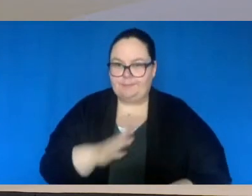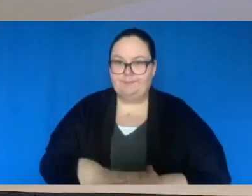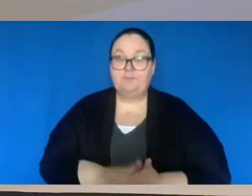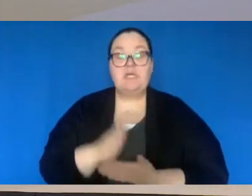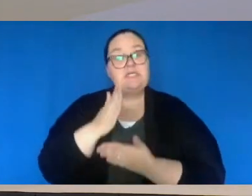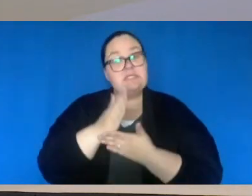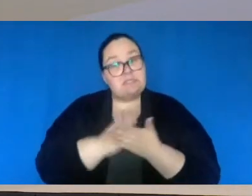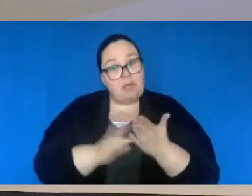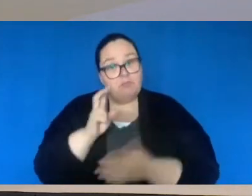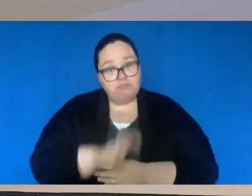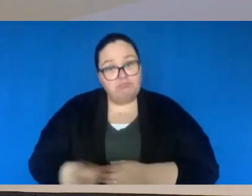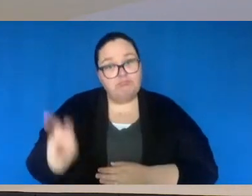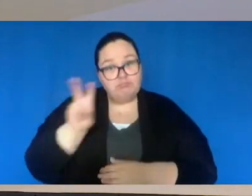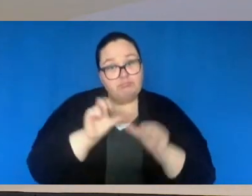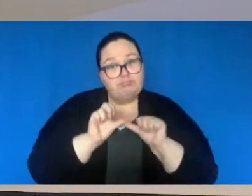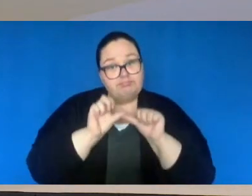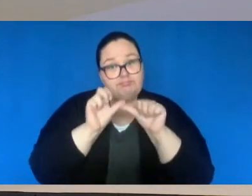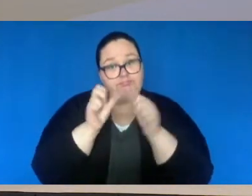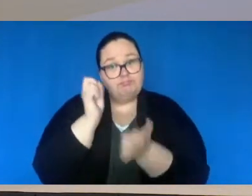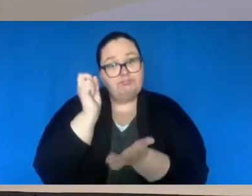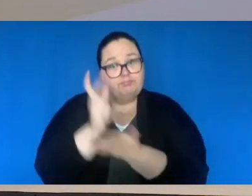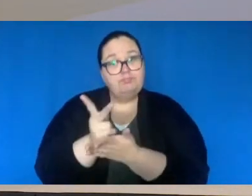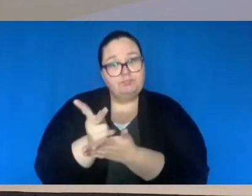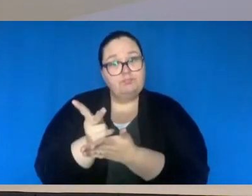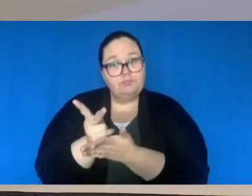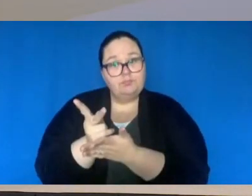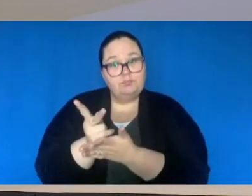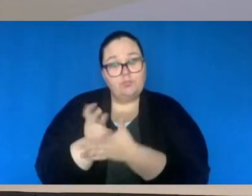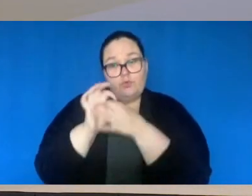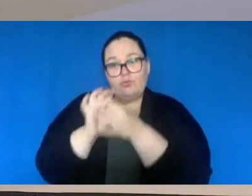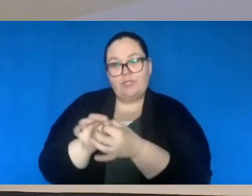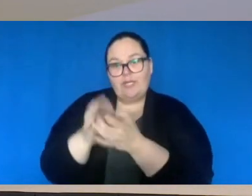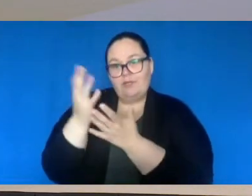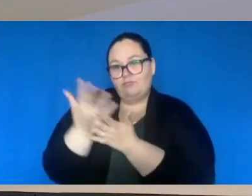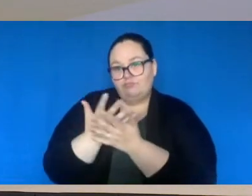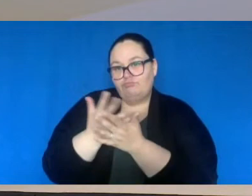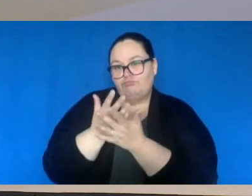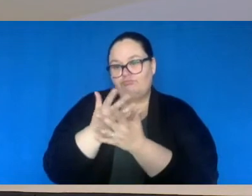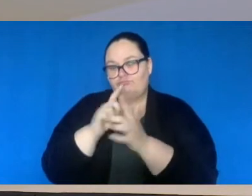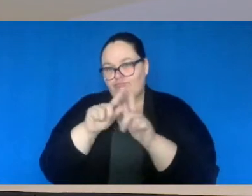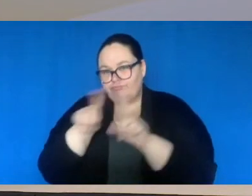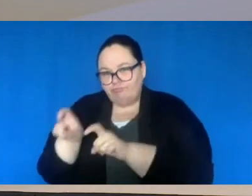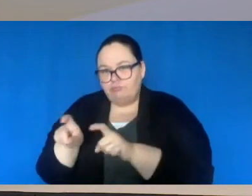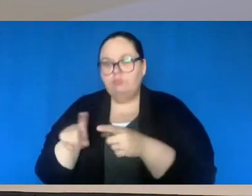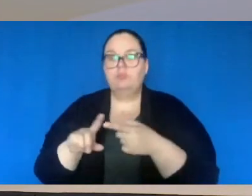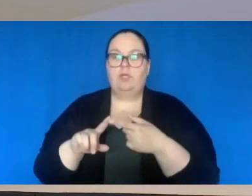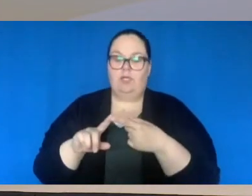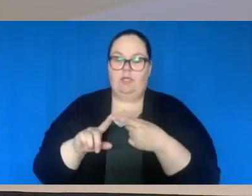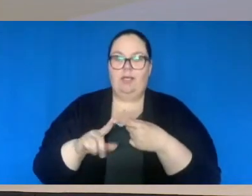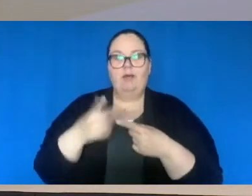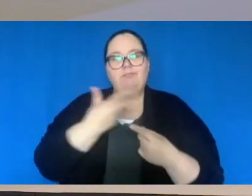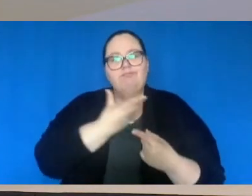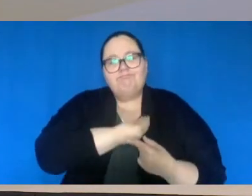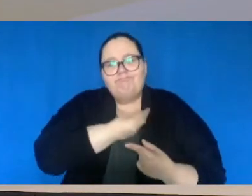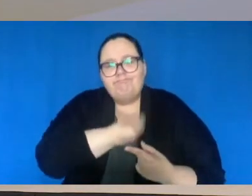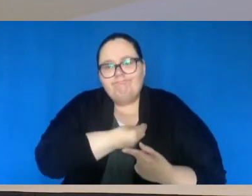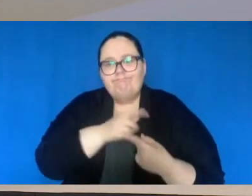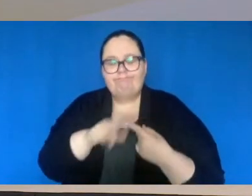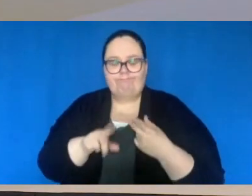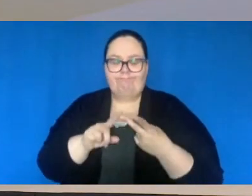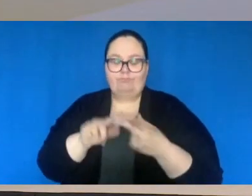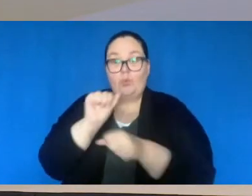PEI will continue to be permitted in accordance with the existing travel streams, specifically compassionate or work